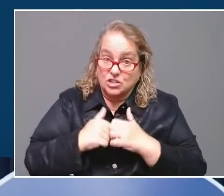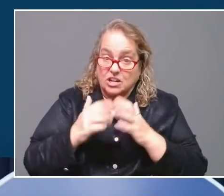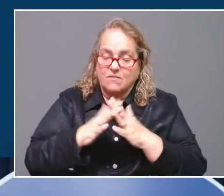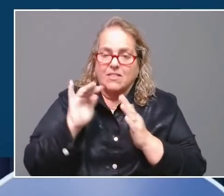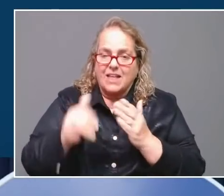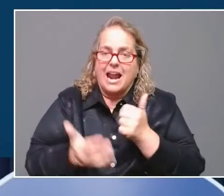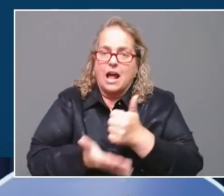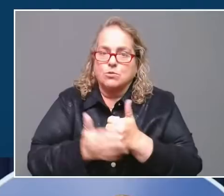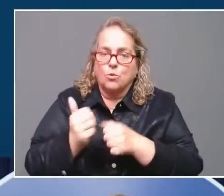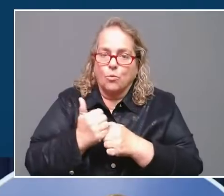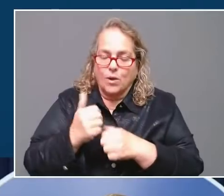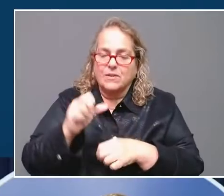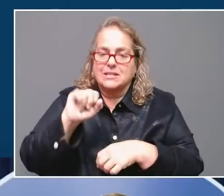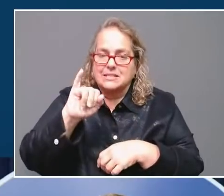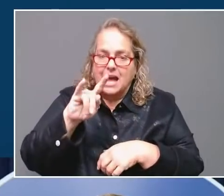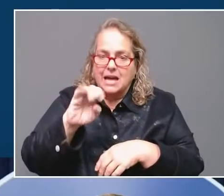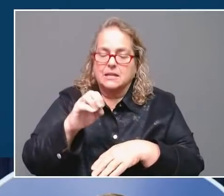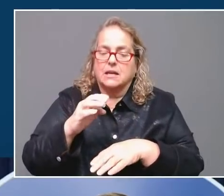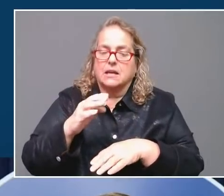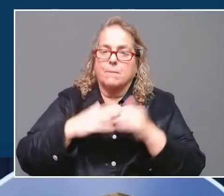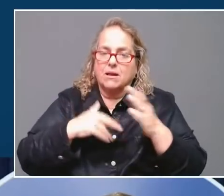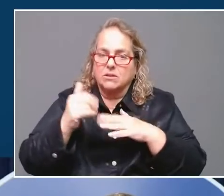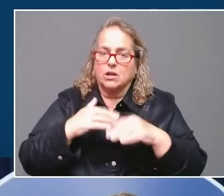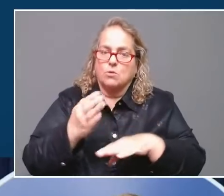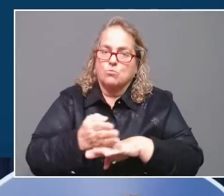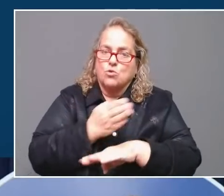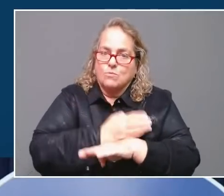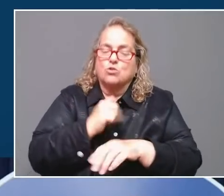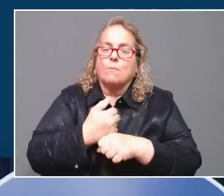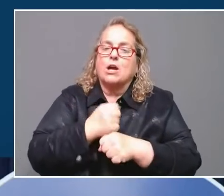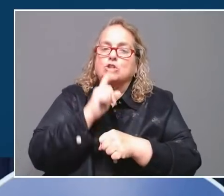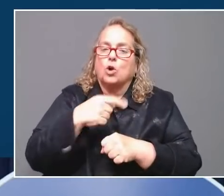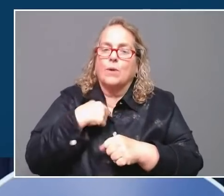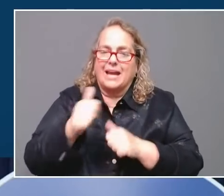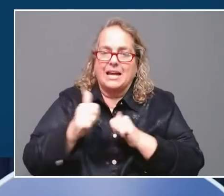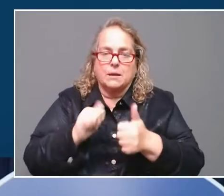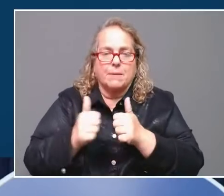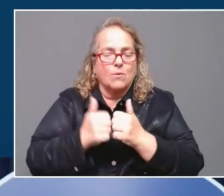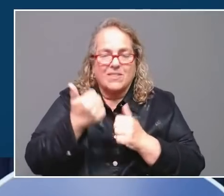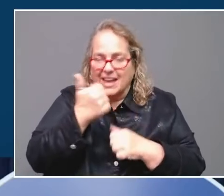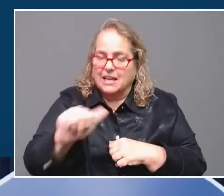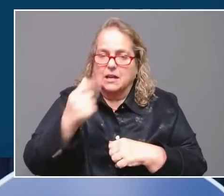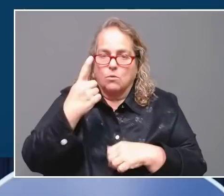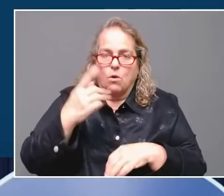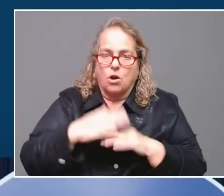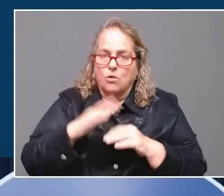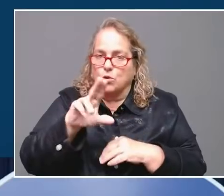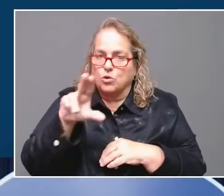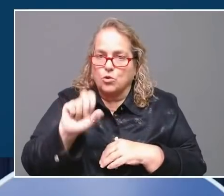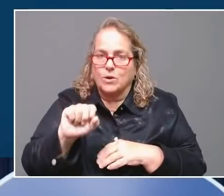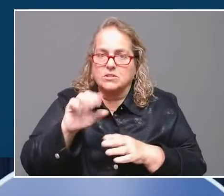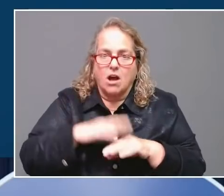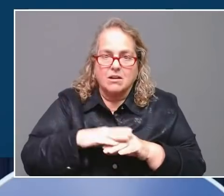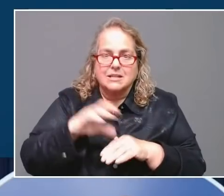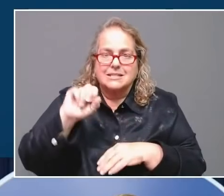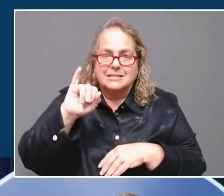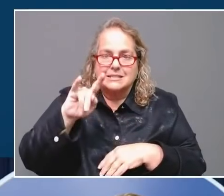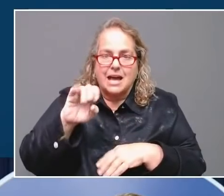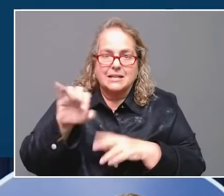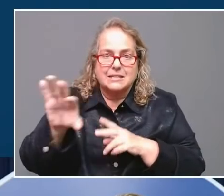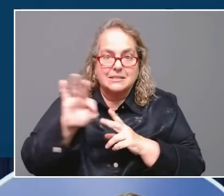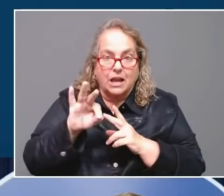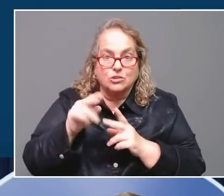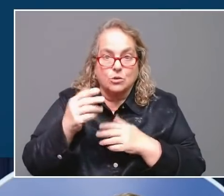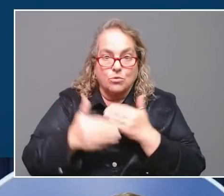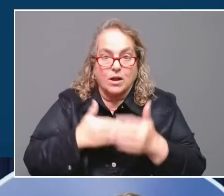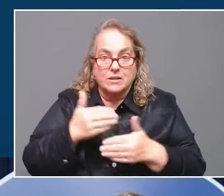improvement projects to ensure we can compete with anybody in the United States in the site selection process. Speed to